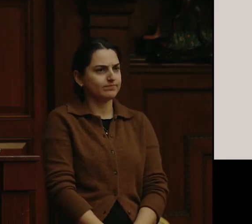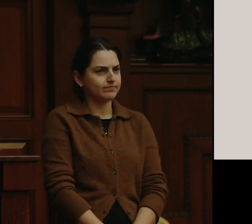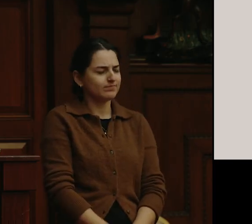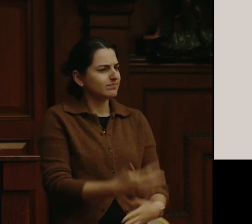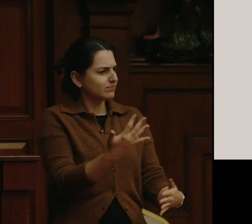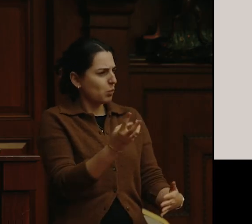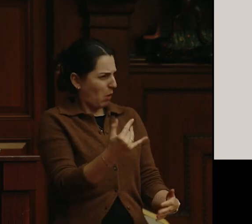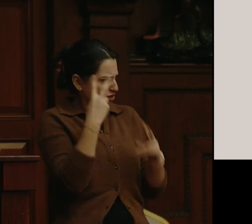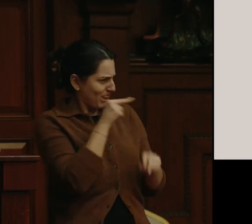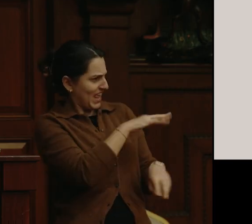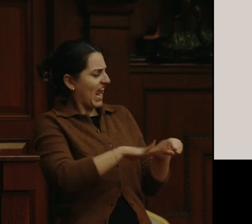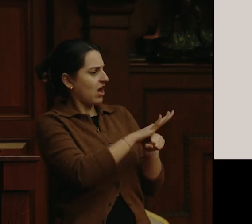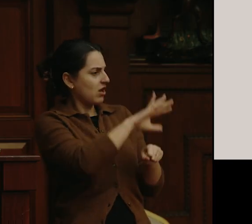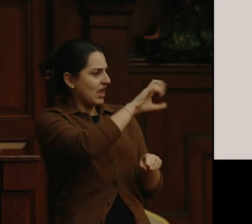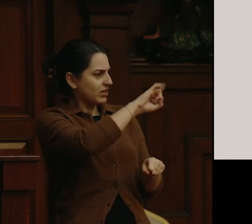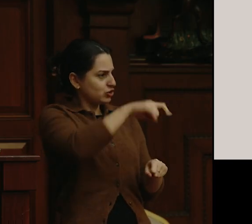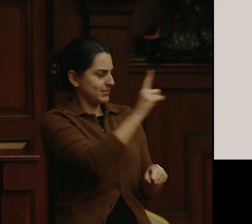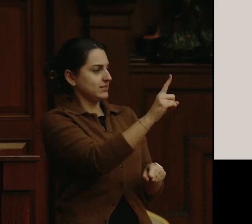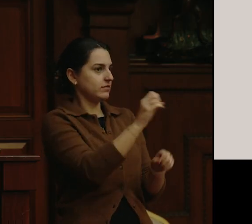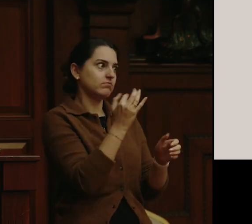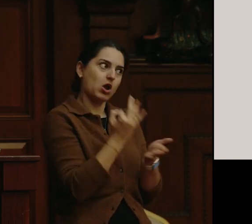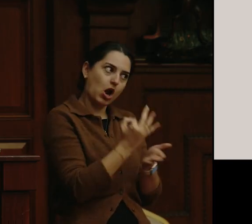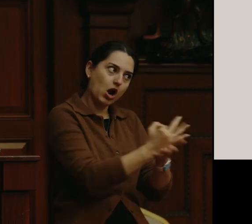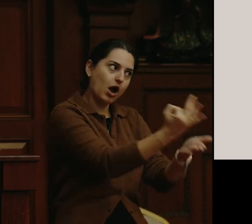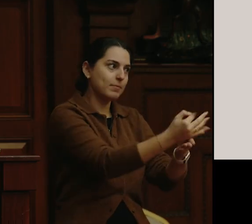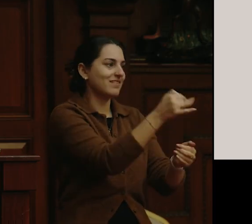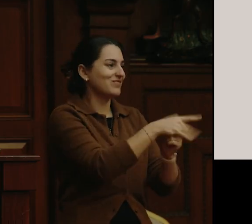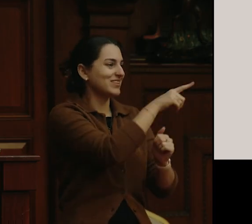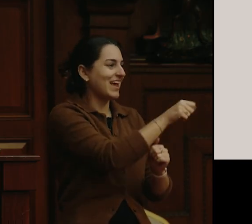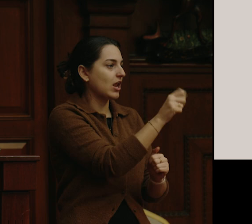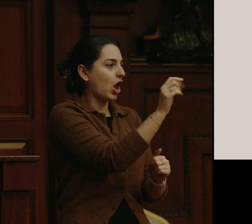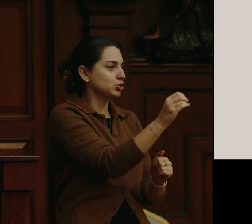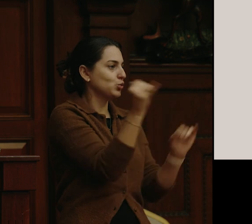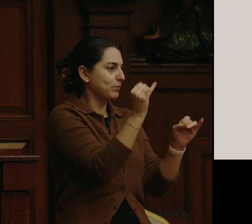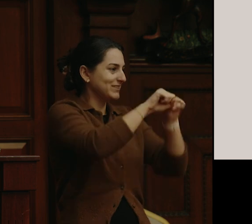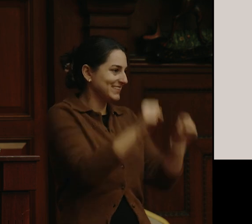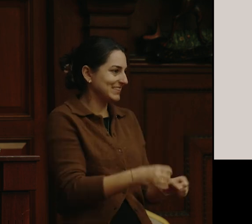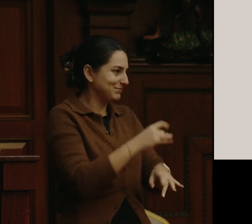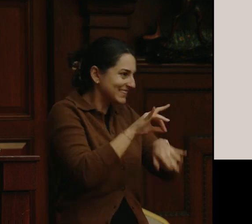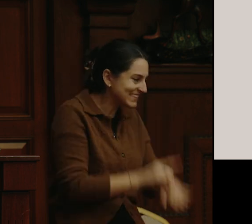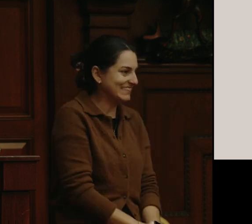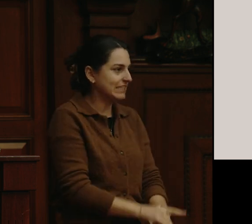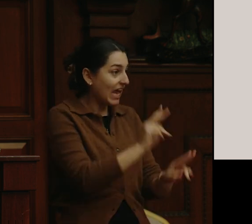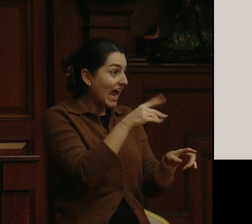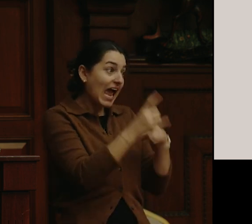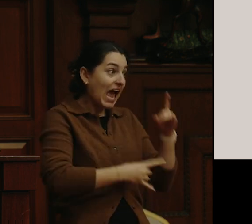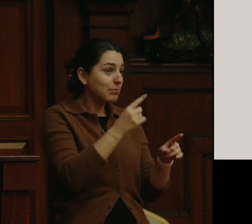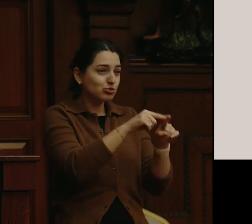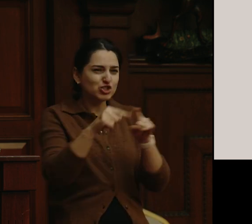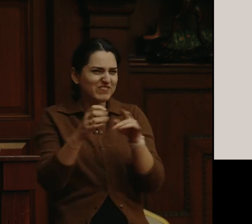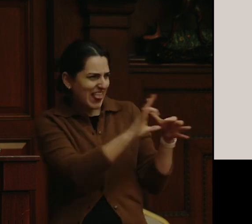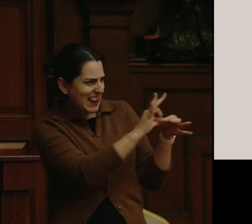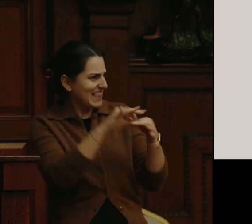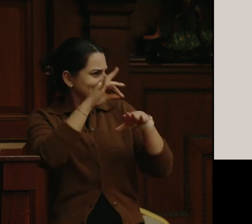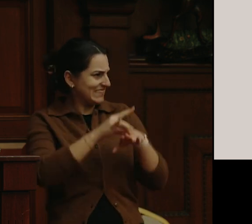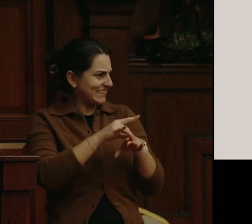So why did we look at this? Sjögren's disease obviously is a common autoimmune rheumatic disease, which can occur with other related